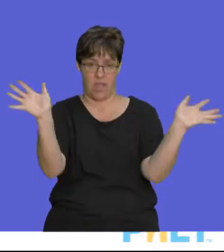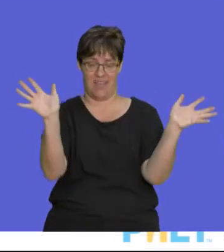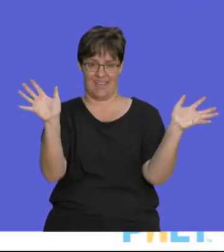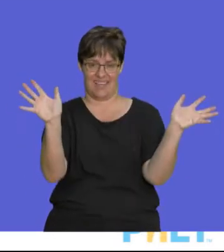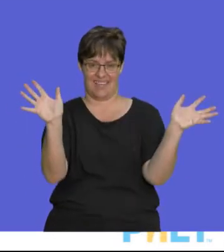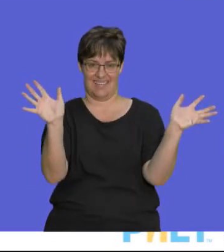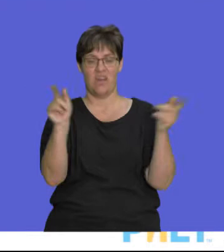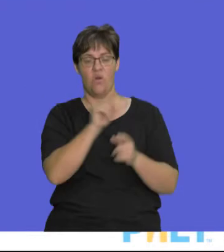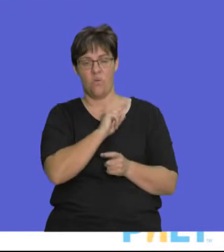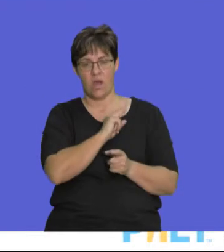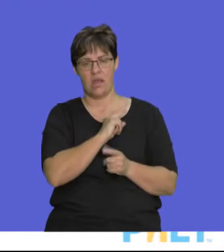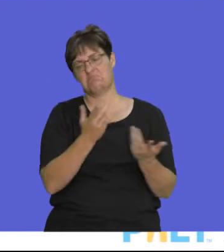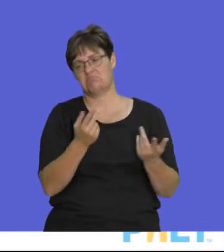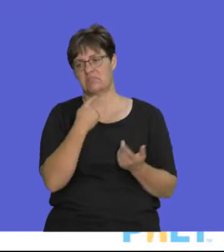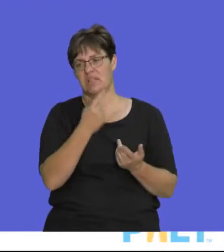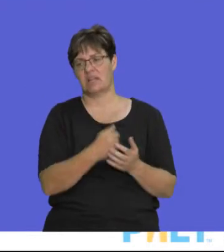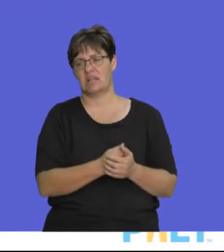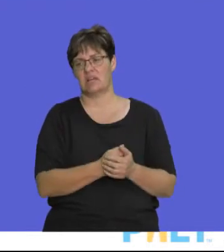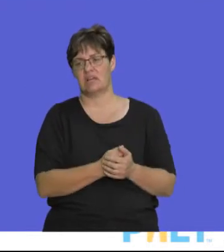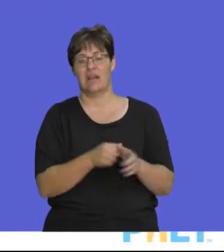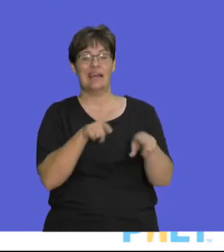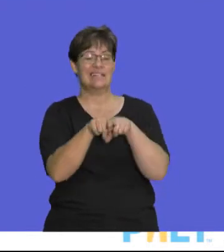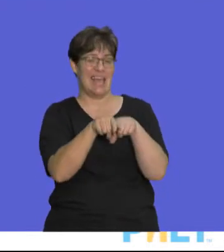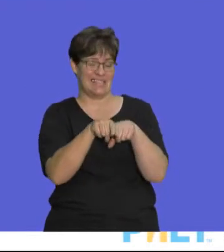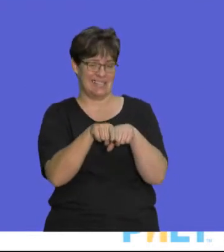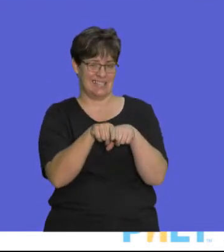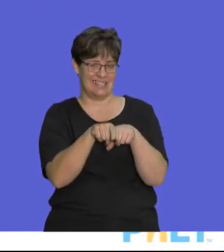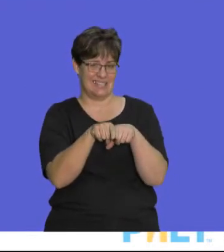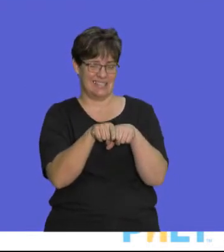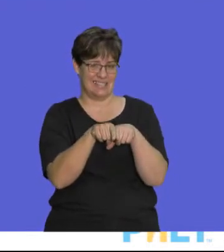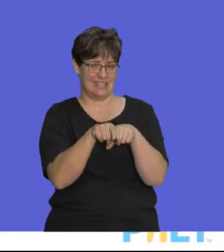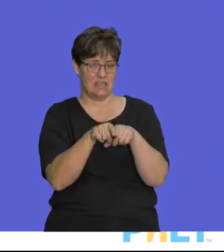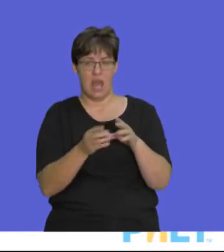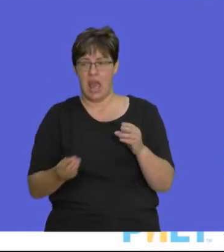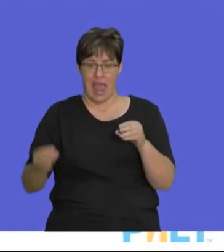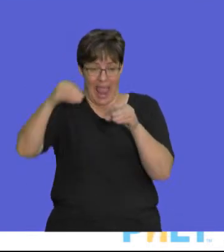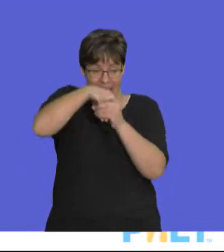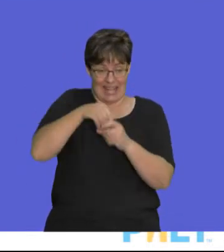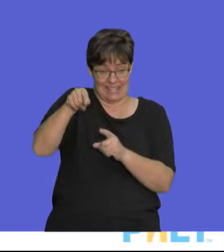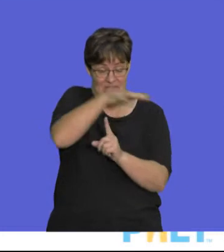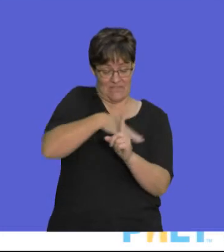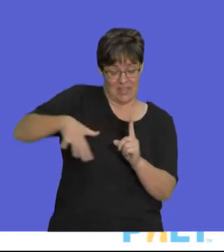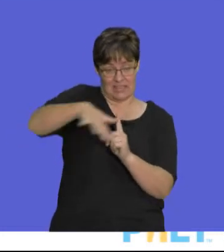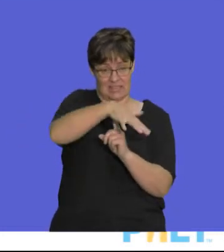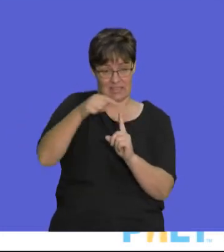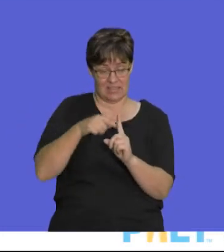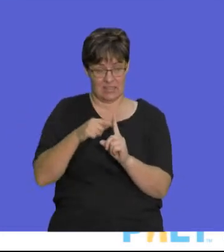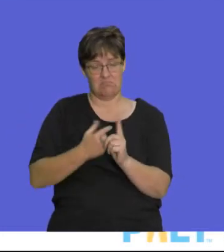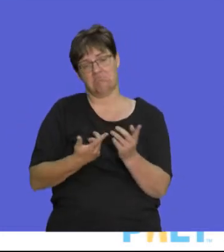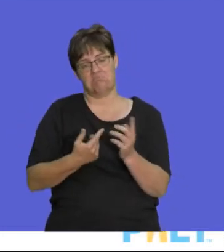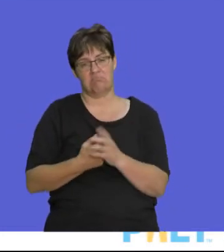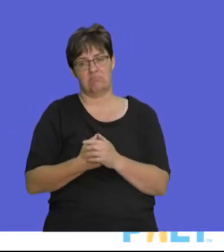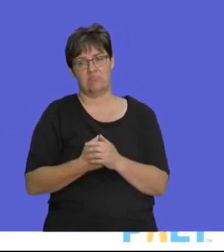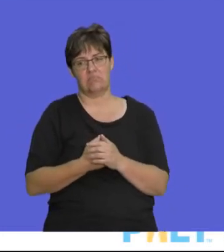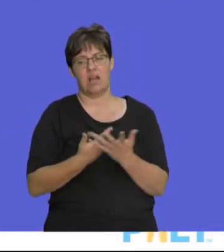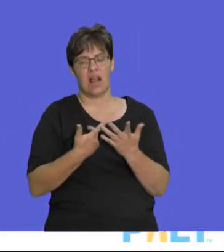We'll explain that, because if we take, say, for argument's sake, a test charge and subject it to this electric field. So when we